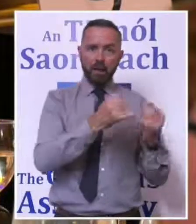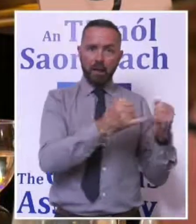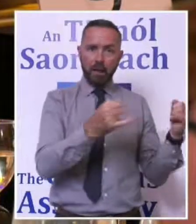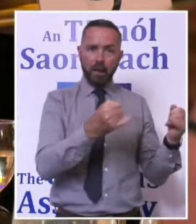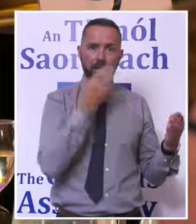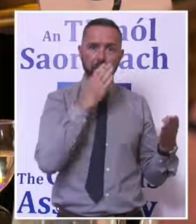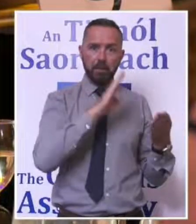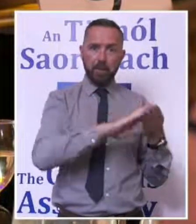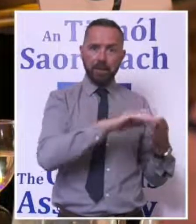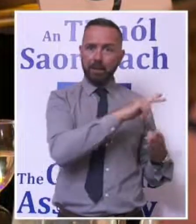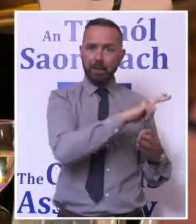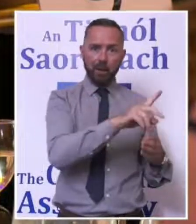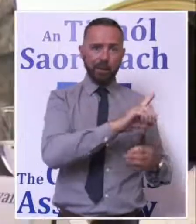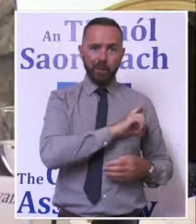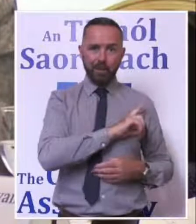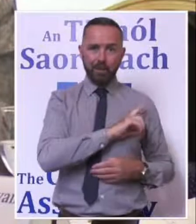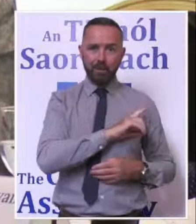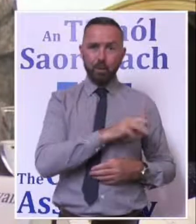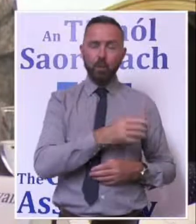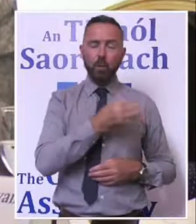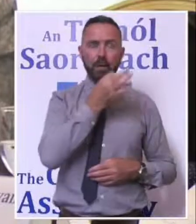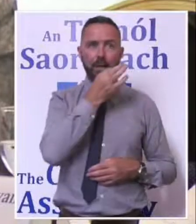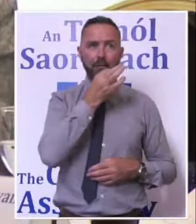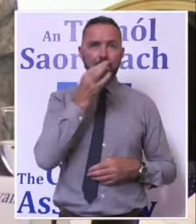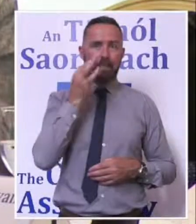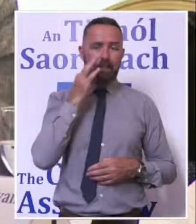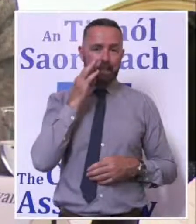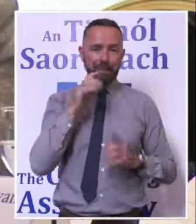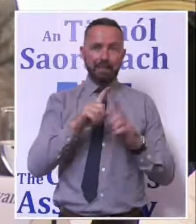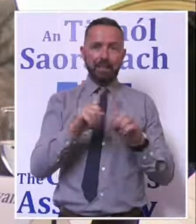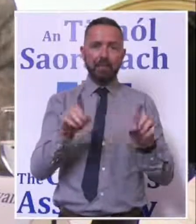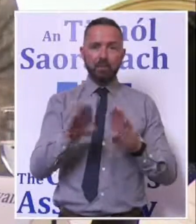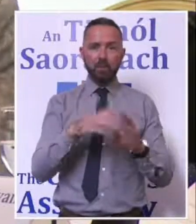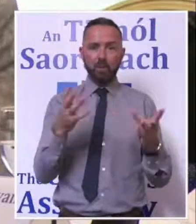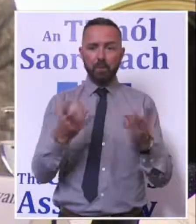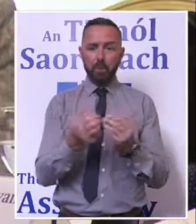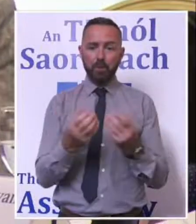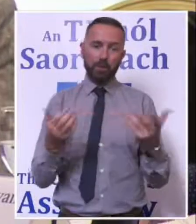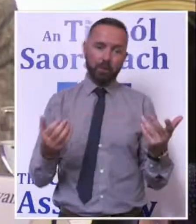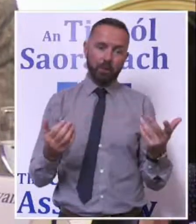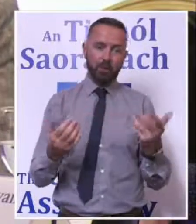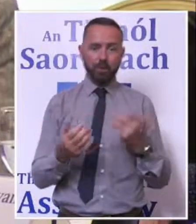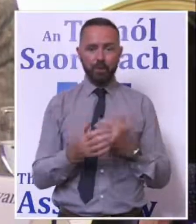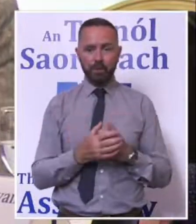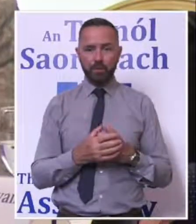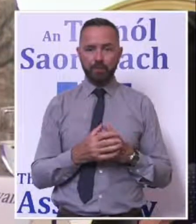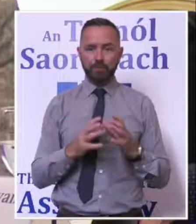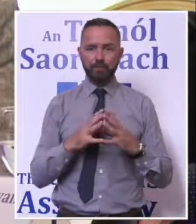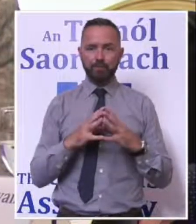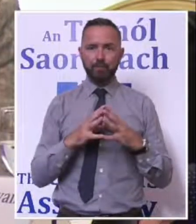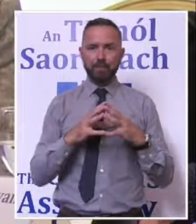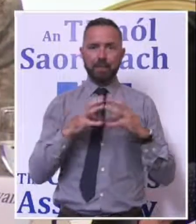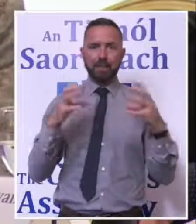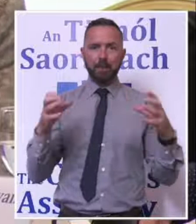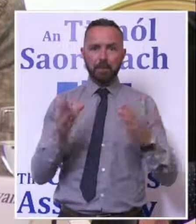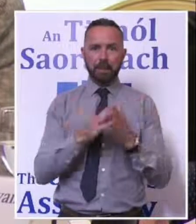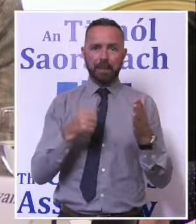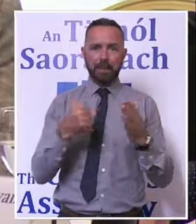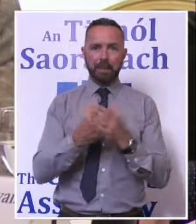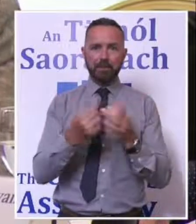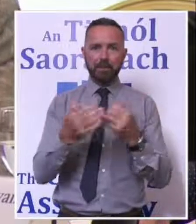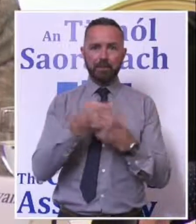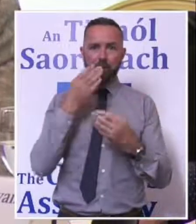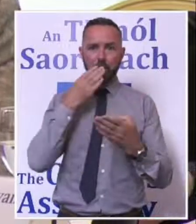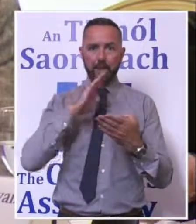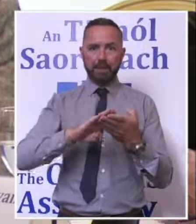wasn't going to win, and they were guaranteed the difference between the two. So it's a big industry. I can tell you